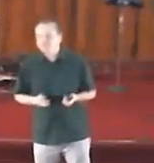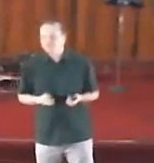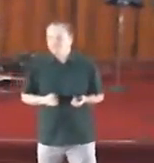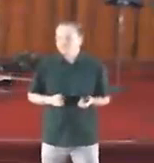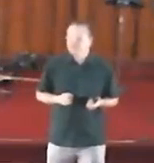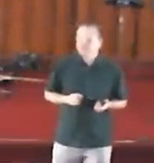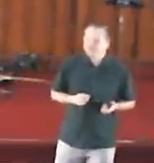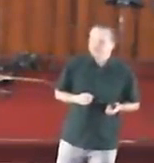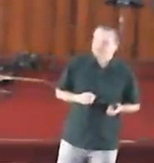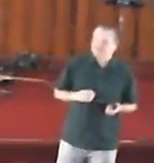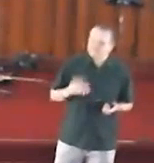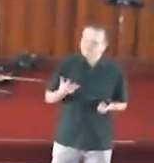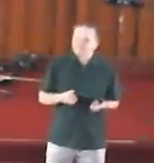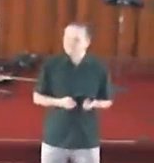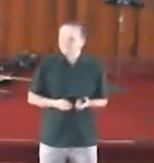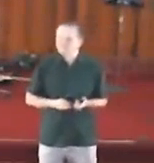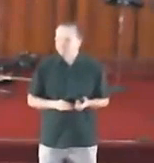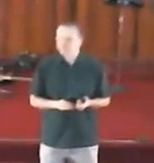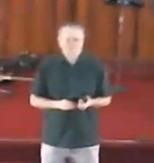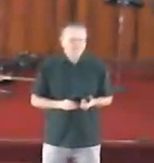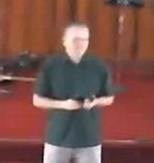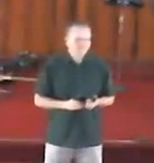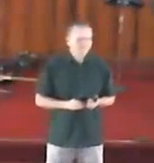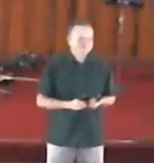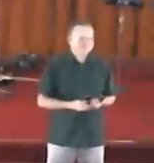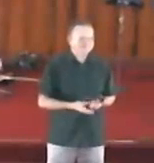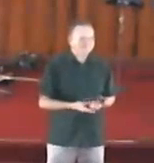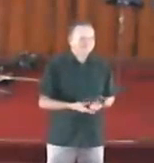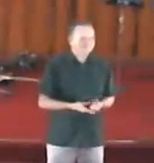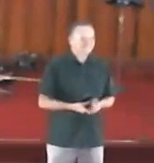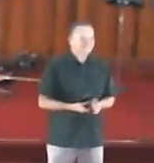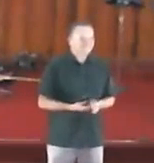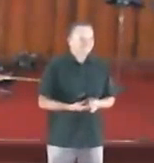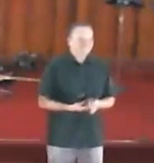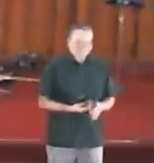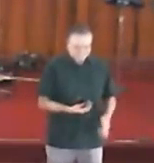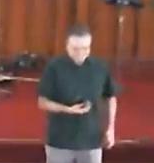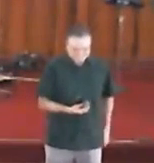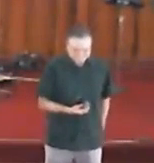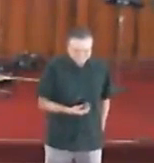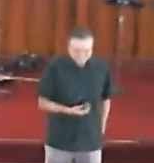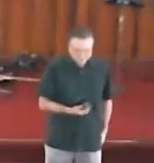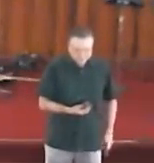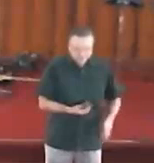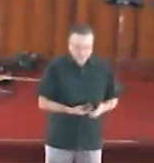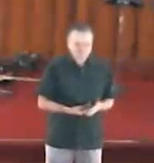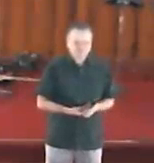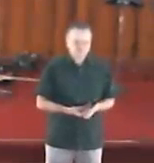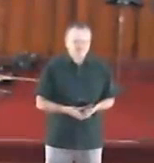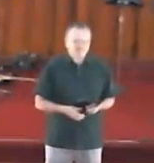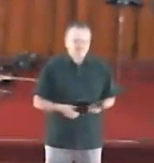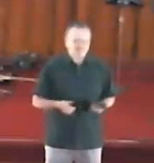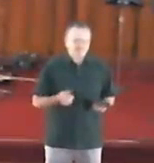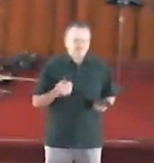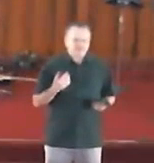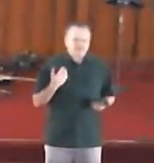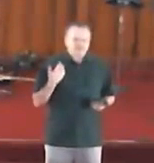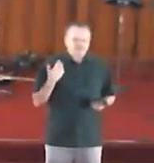a orar conmigo y vamos a presentar este tiempo al Señor. So I invite you to pray with me so we can set this time to